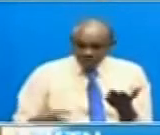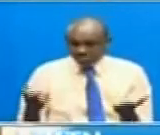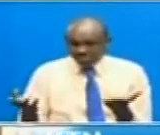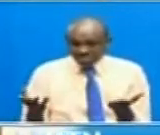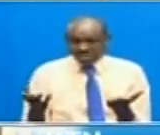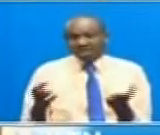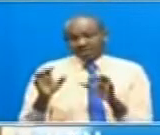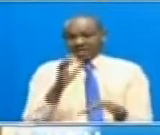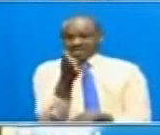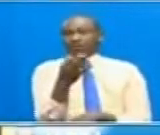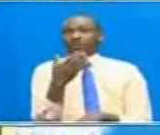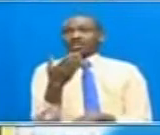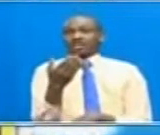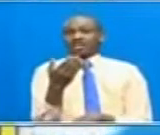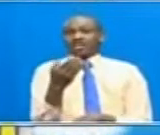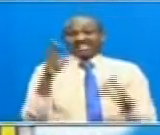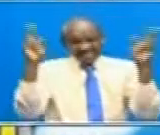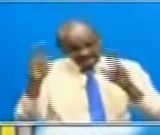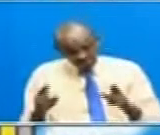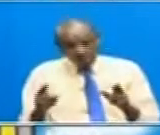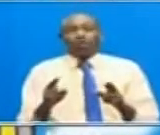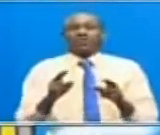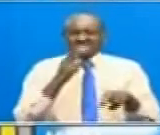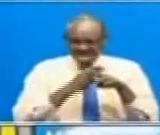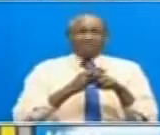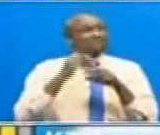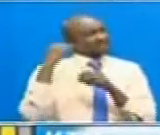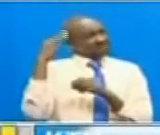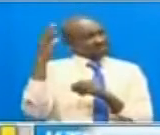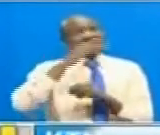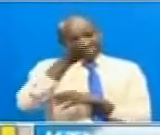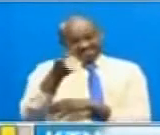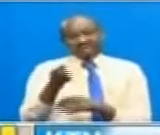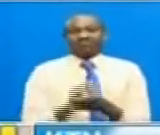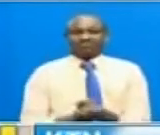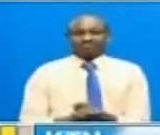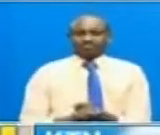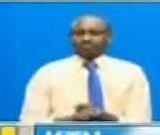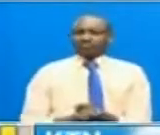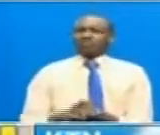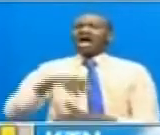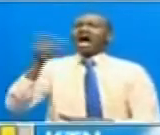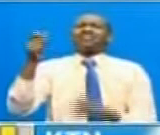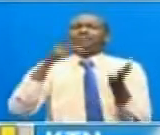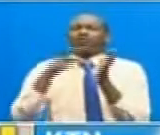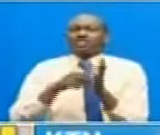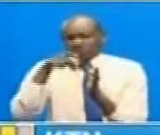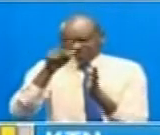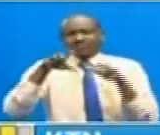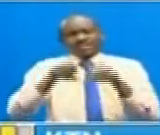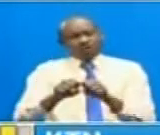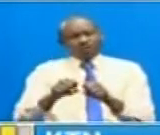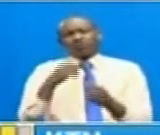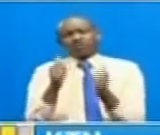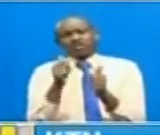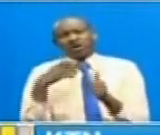We're going to be bringing into this market international brands that have not been in the market before. The other project that you are actually taking on is